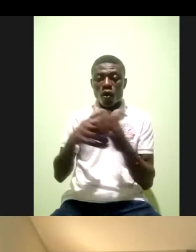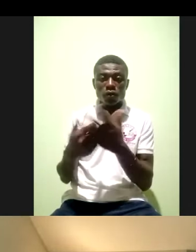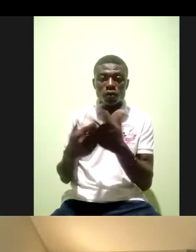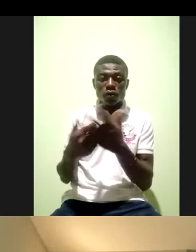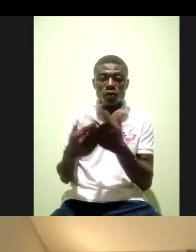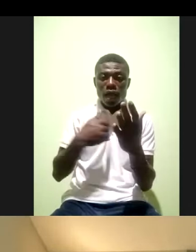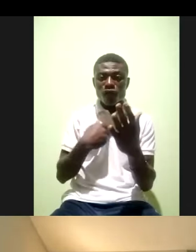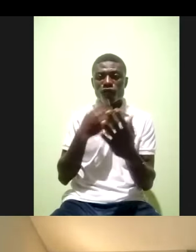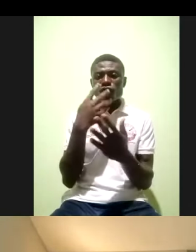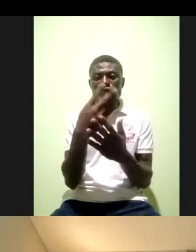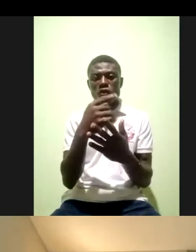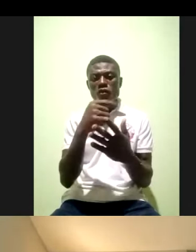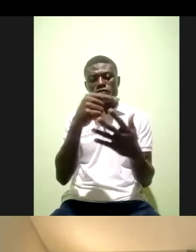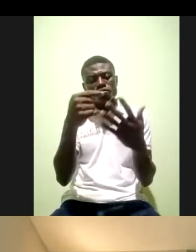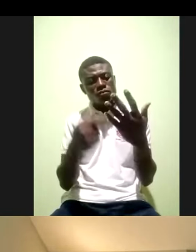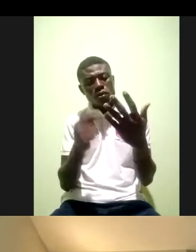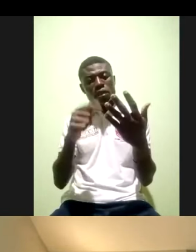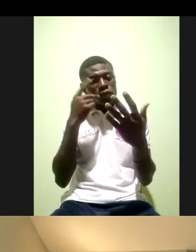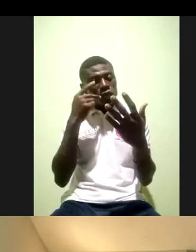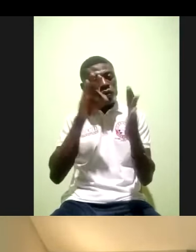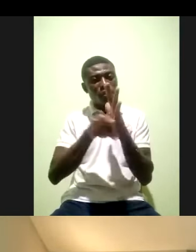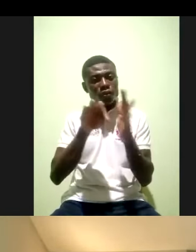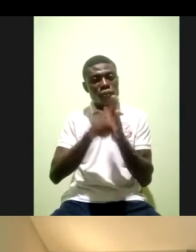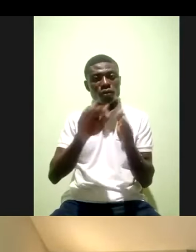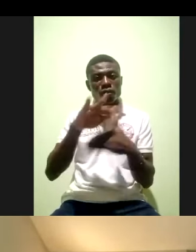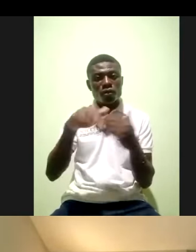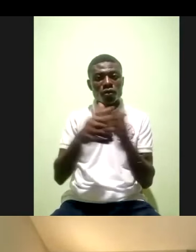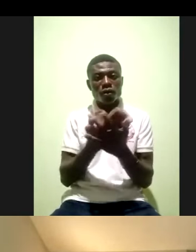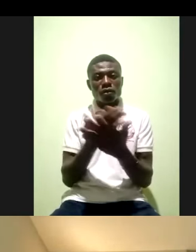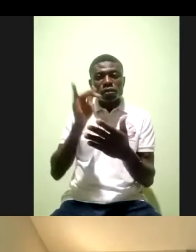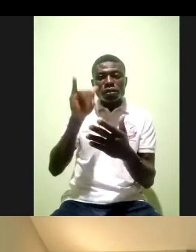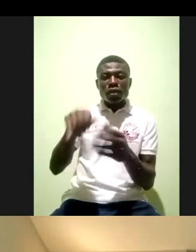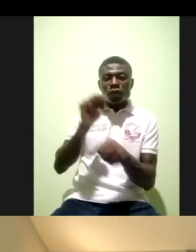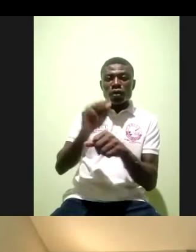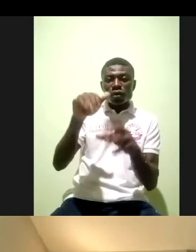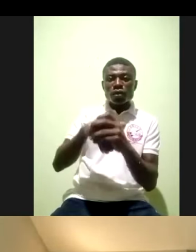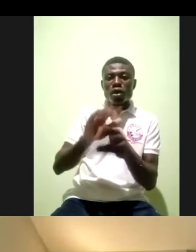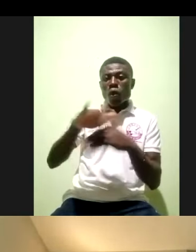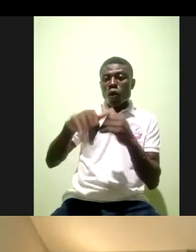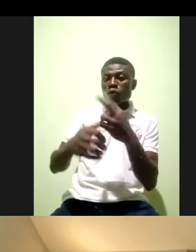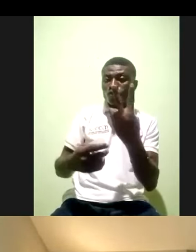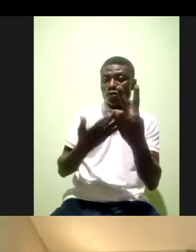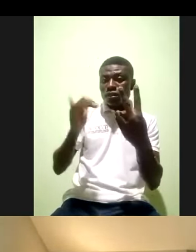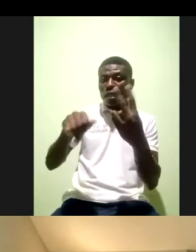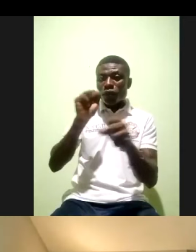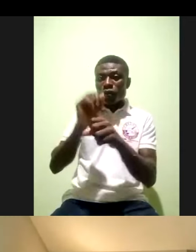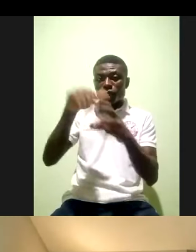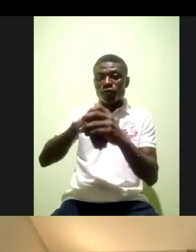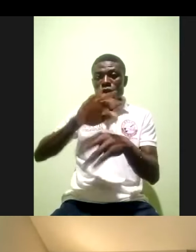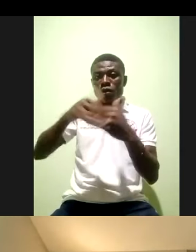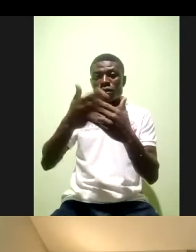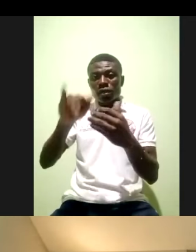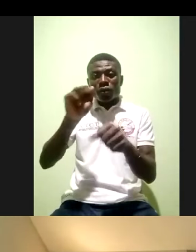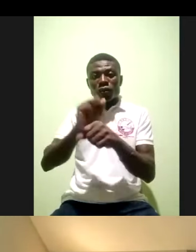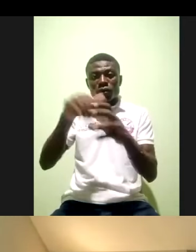So they have to look at the pricing of for a pack of chips, for a box of juice, and a bag of cookies. So they